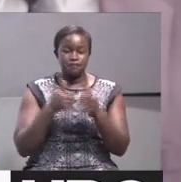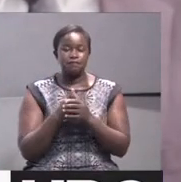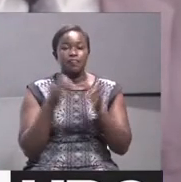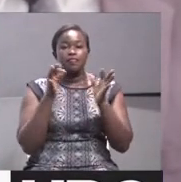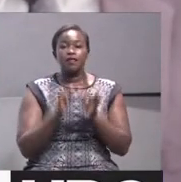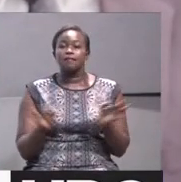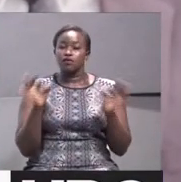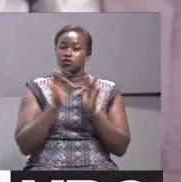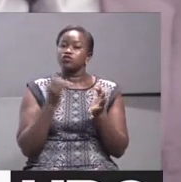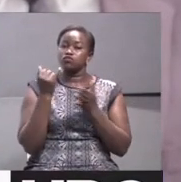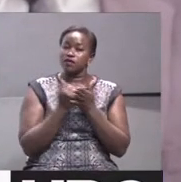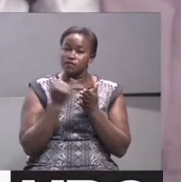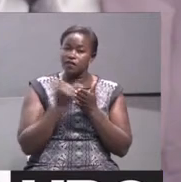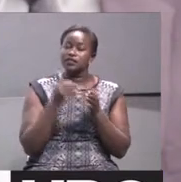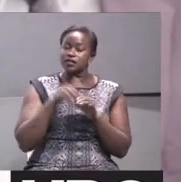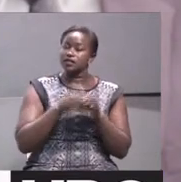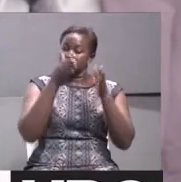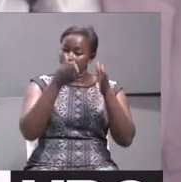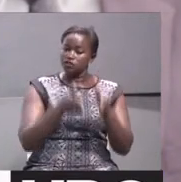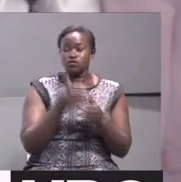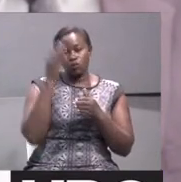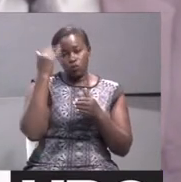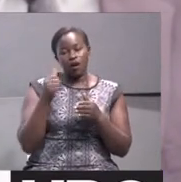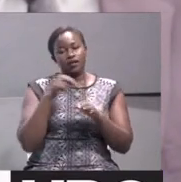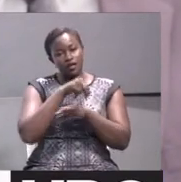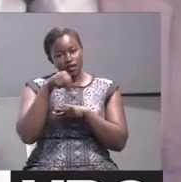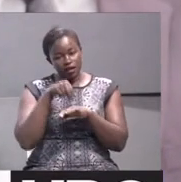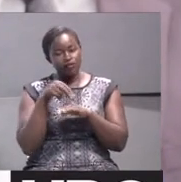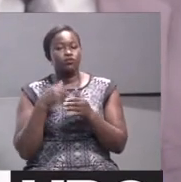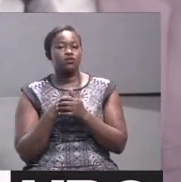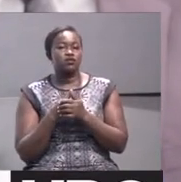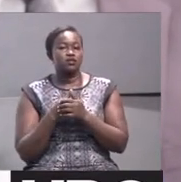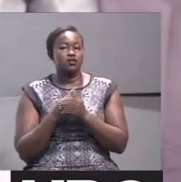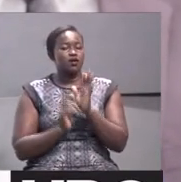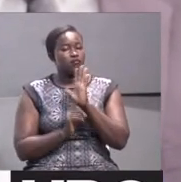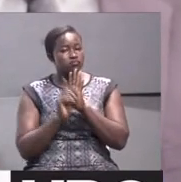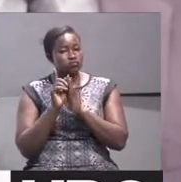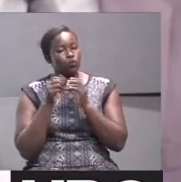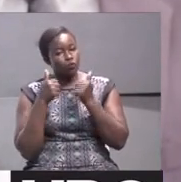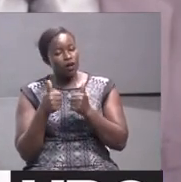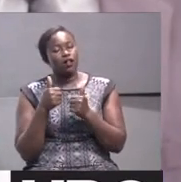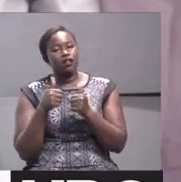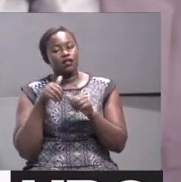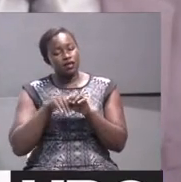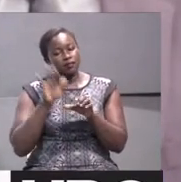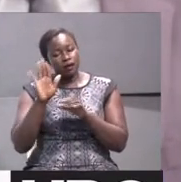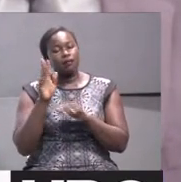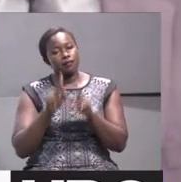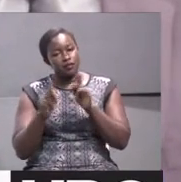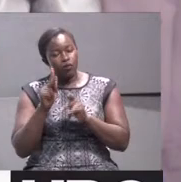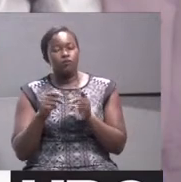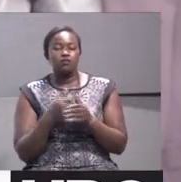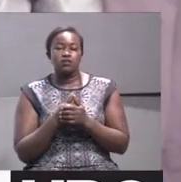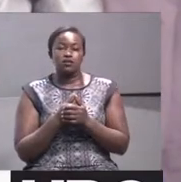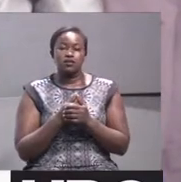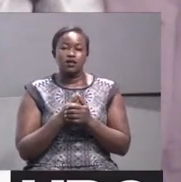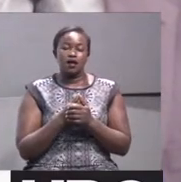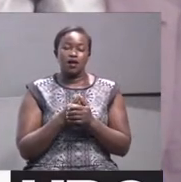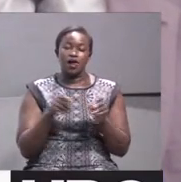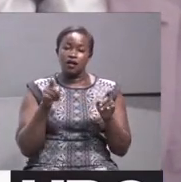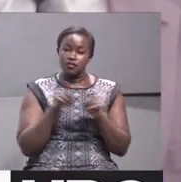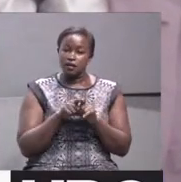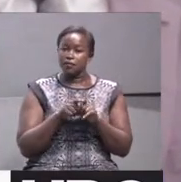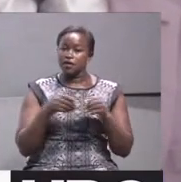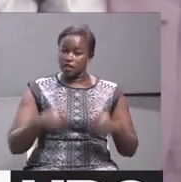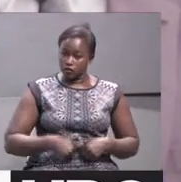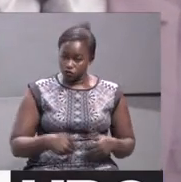the human being, because the nation's greatest wealth is its people. And the nation's greatest wealth is its youth,